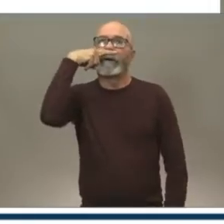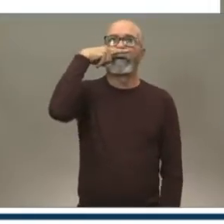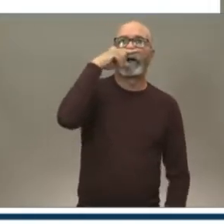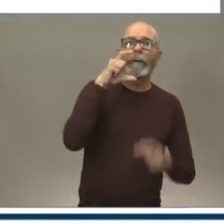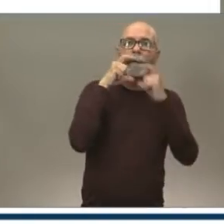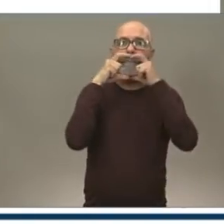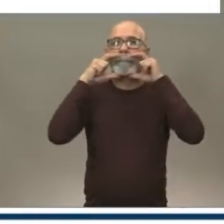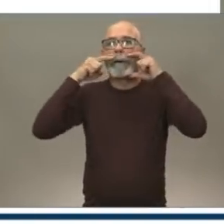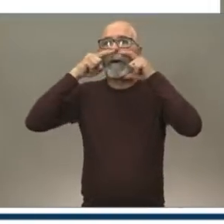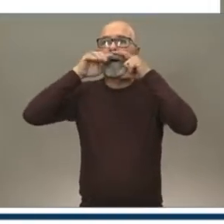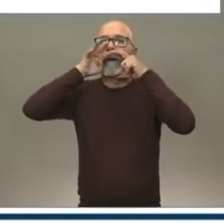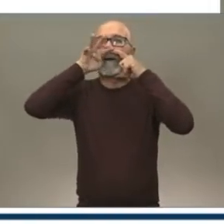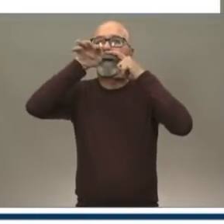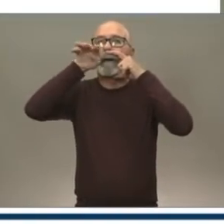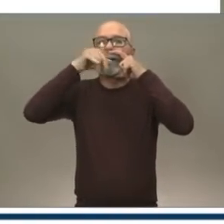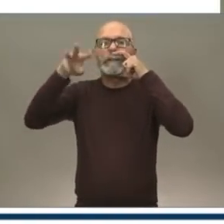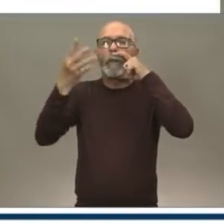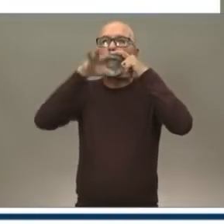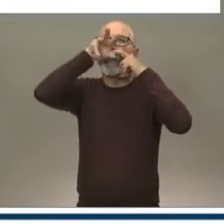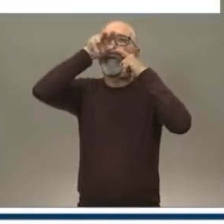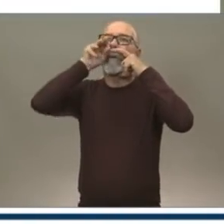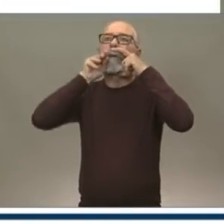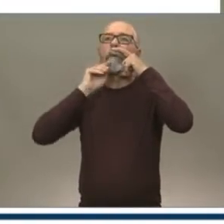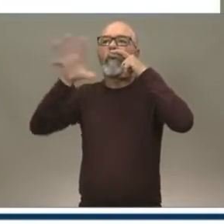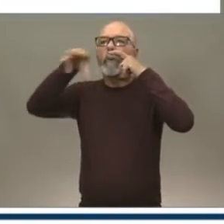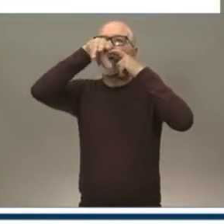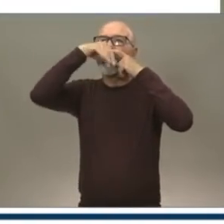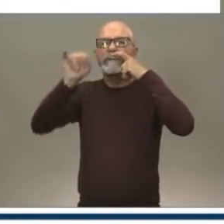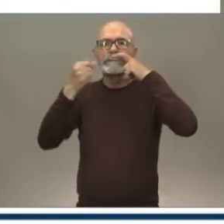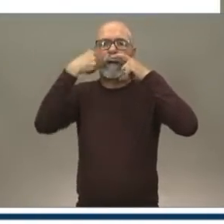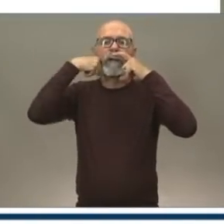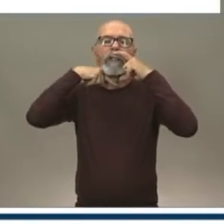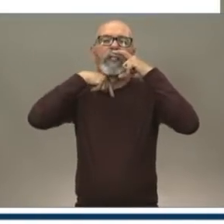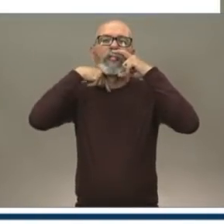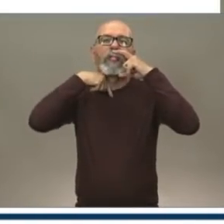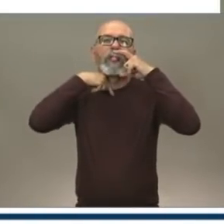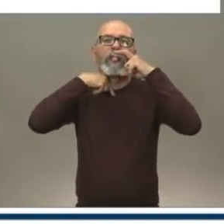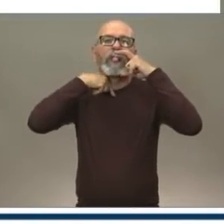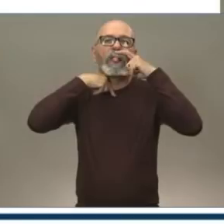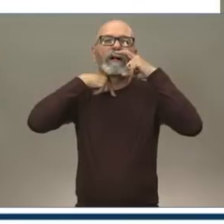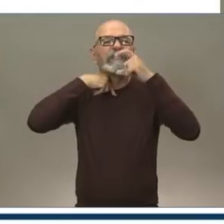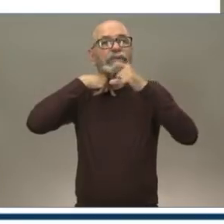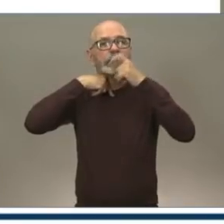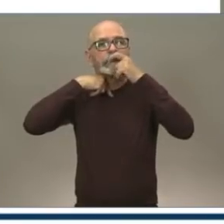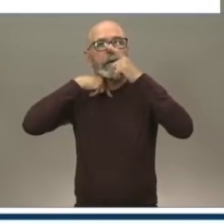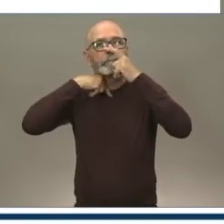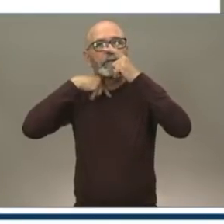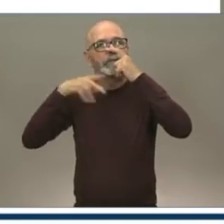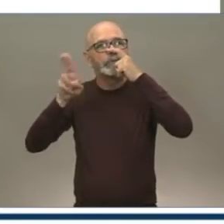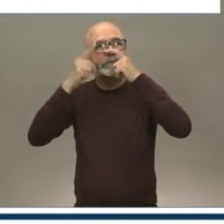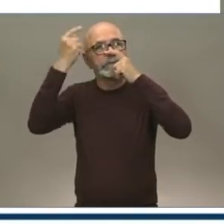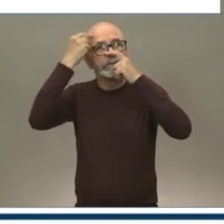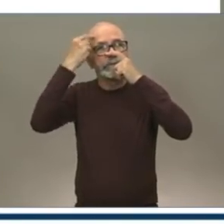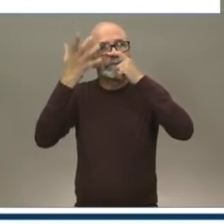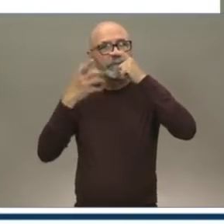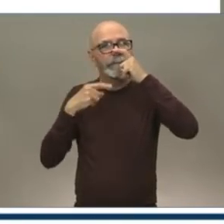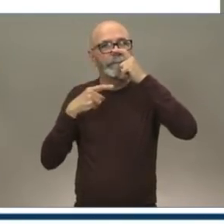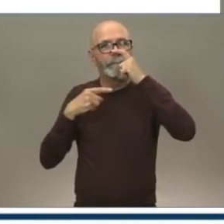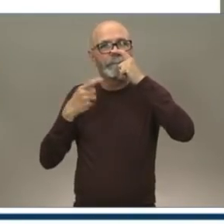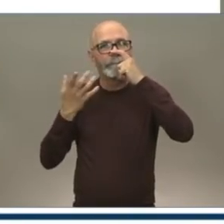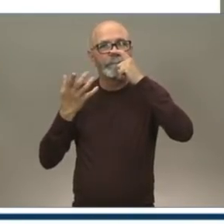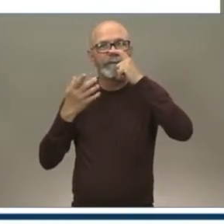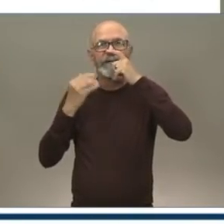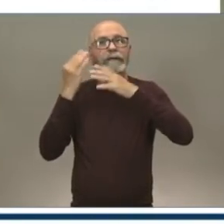that somehow they don't need to wear a mask over their throat or a mask over their nose. So, in other ways that masking is not being done